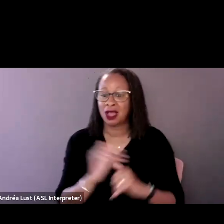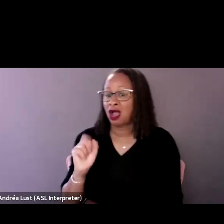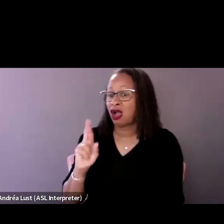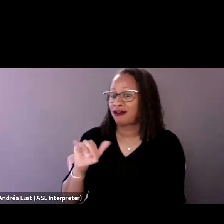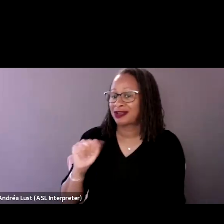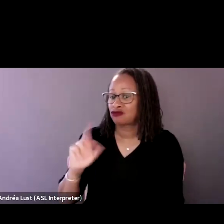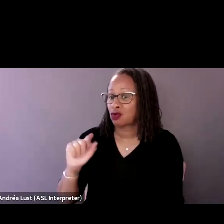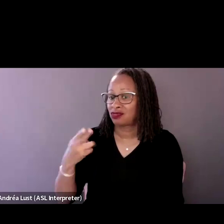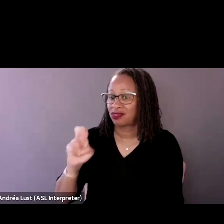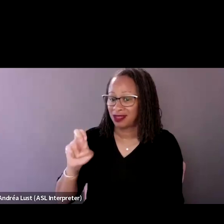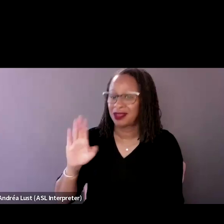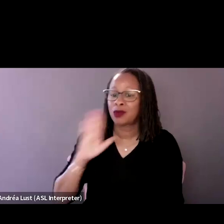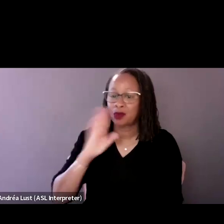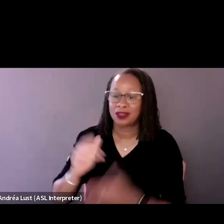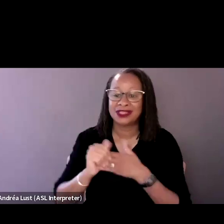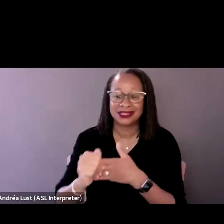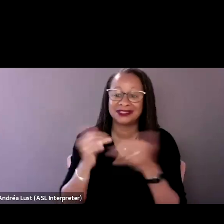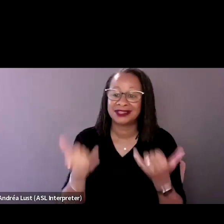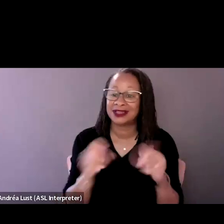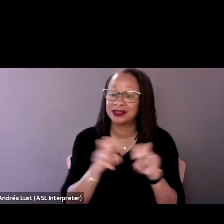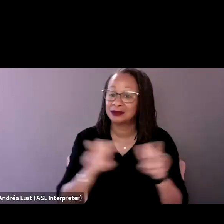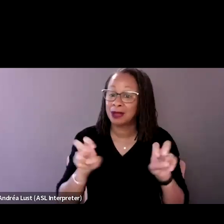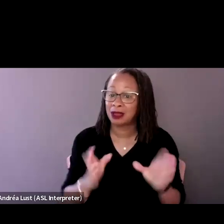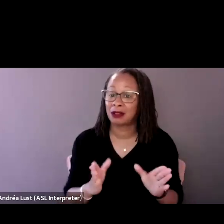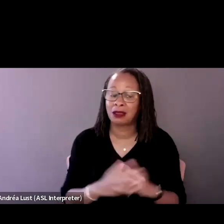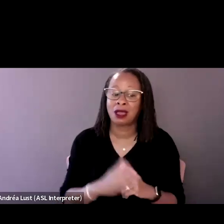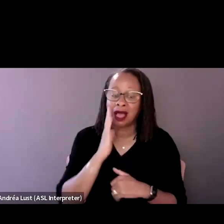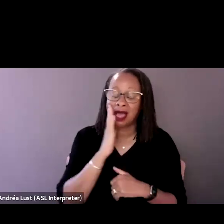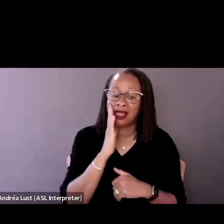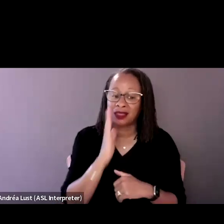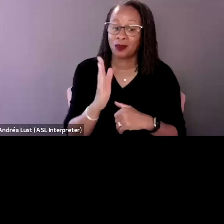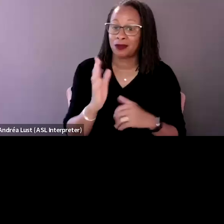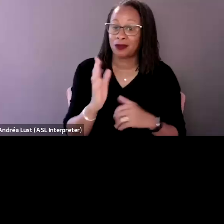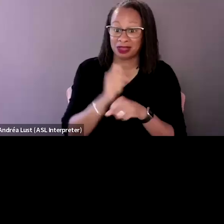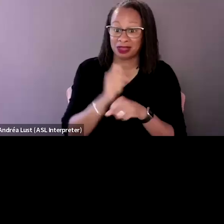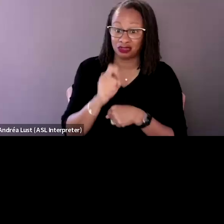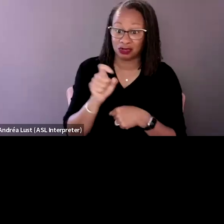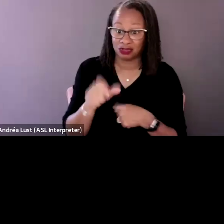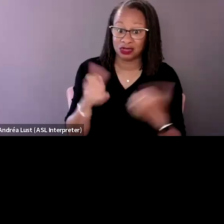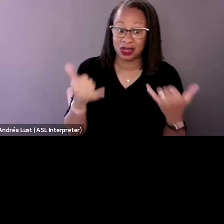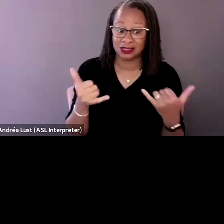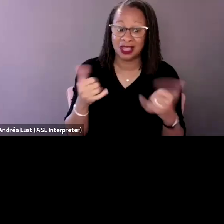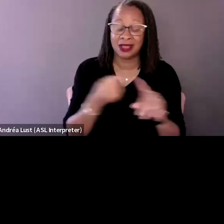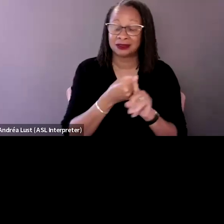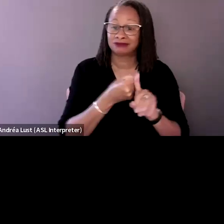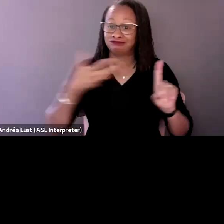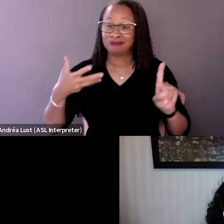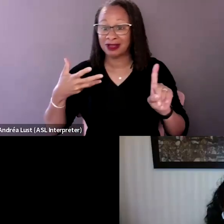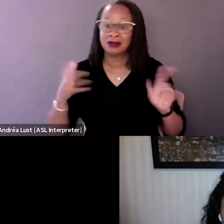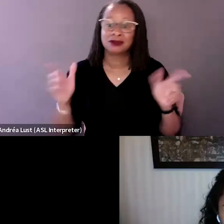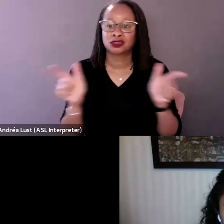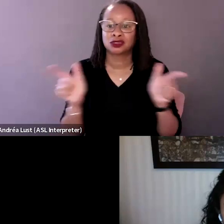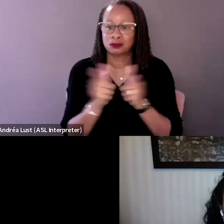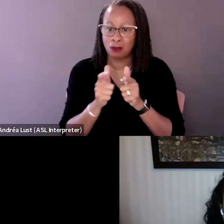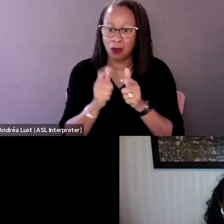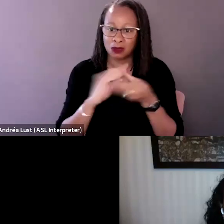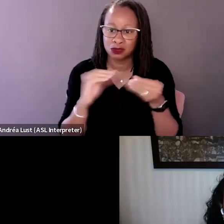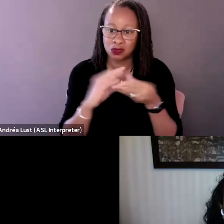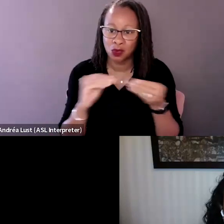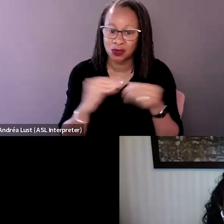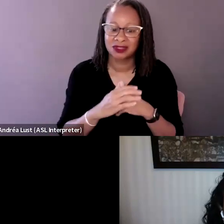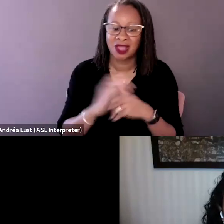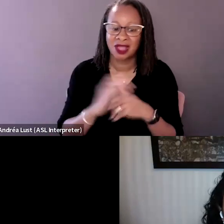leading today's panel. And so today's panel, just to make sure you're in the right place, is Amplifying Small Stories. And Arya should be